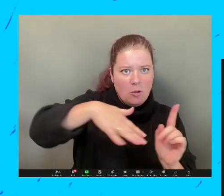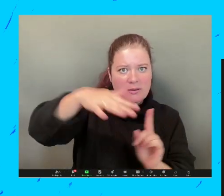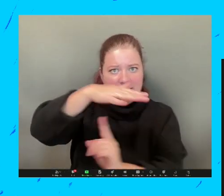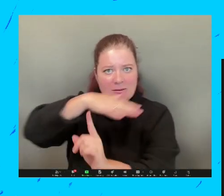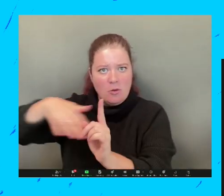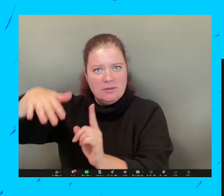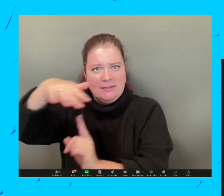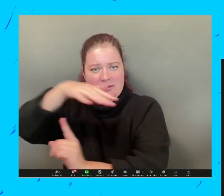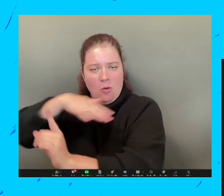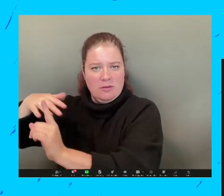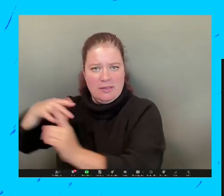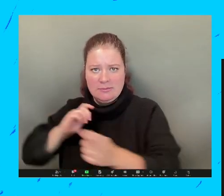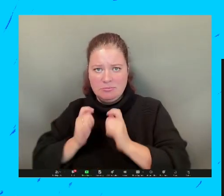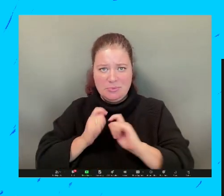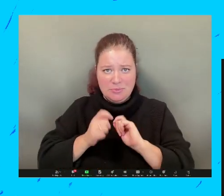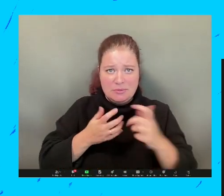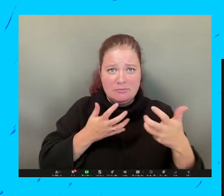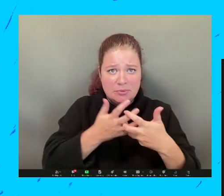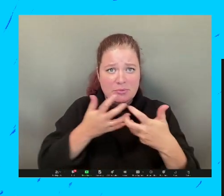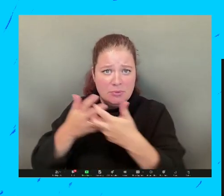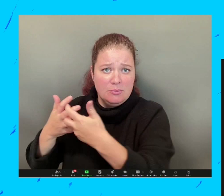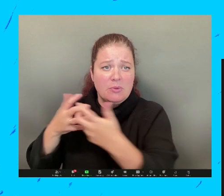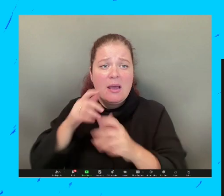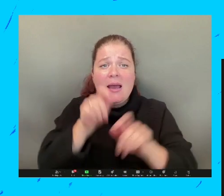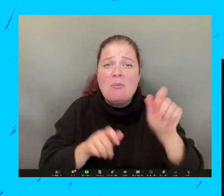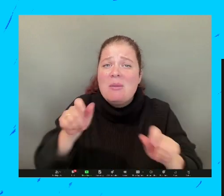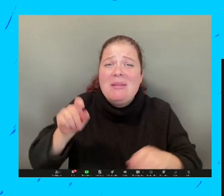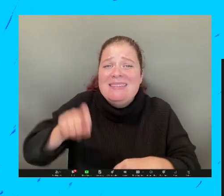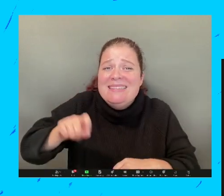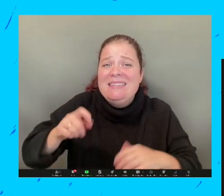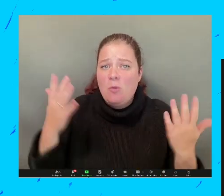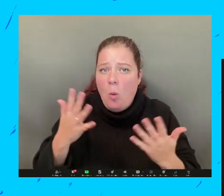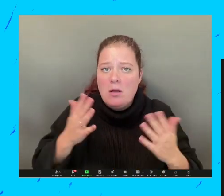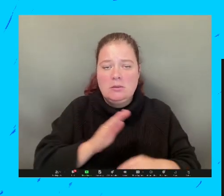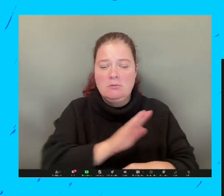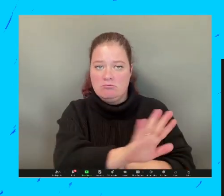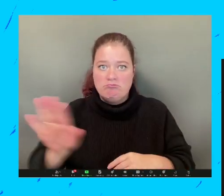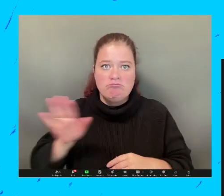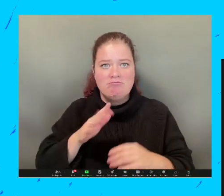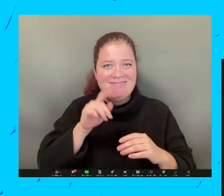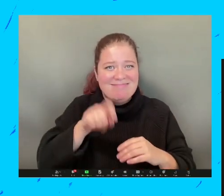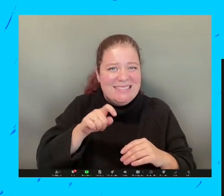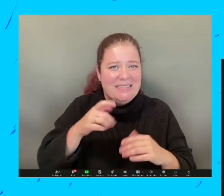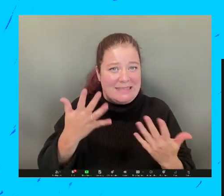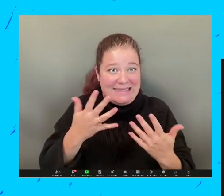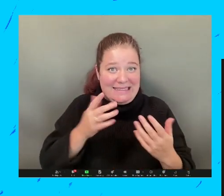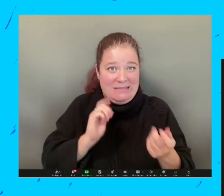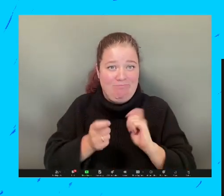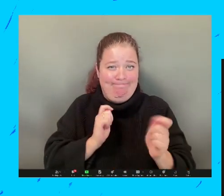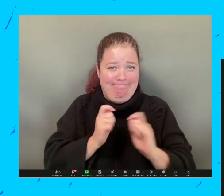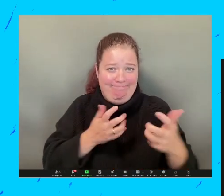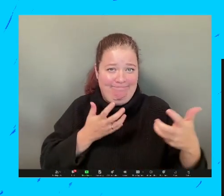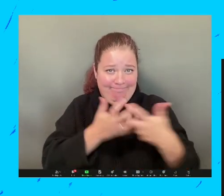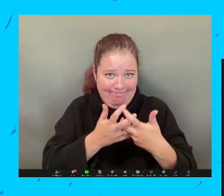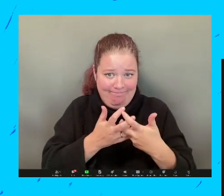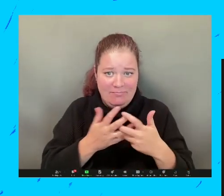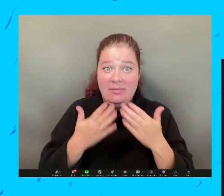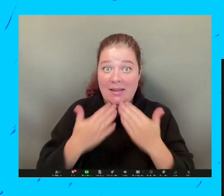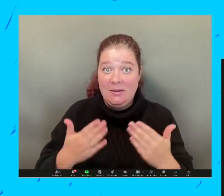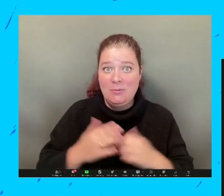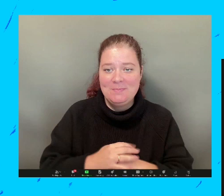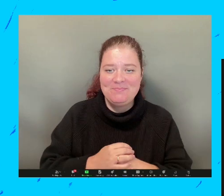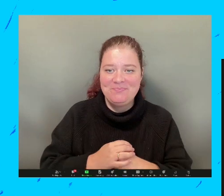the environment and also the needs of the people over there. So it's a total member involvement approach that we need. Thanks.